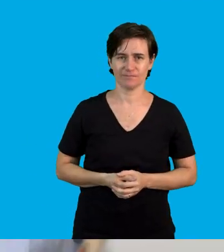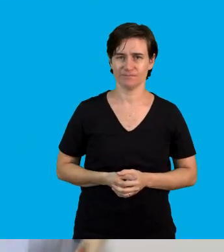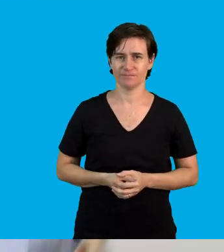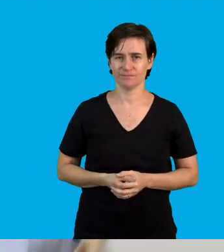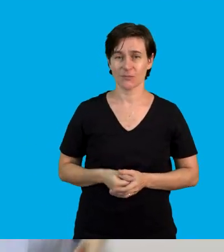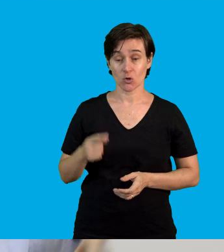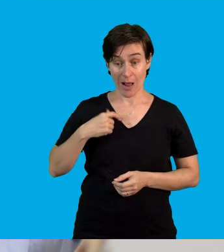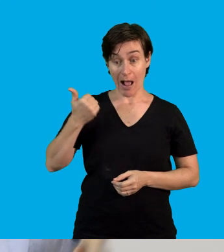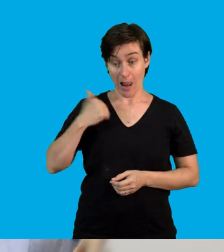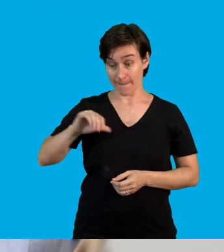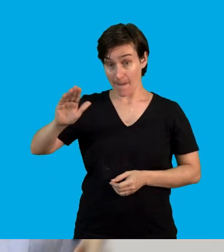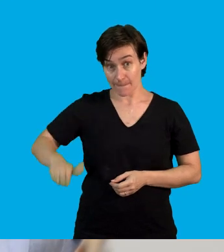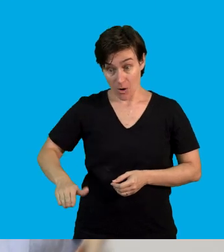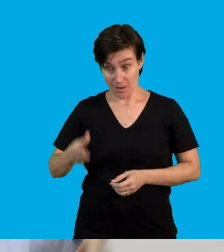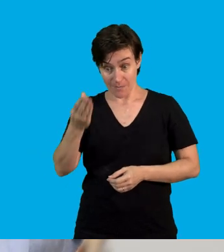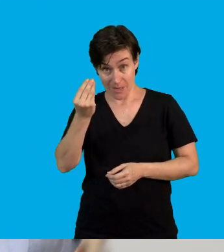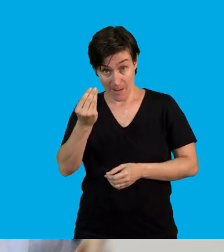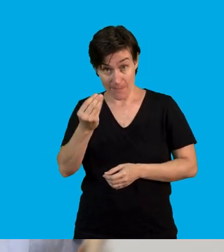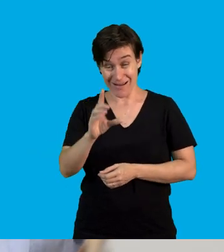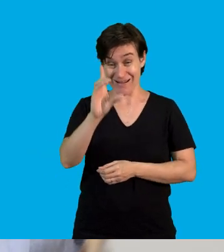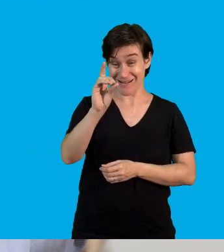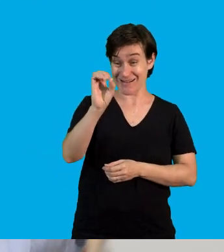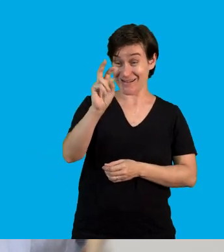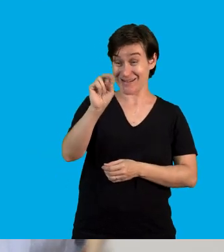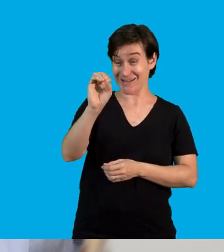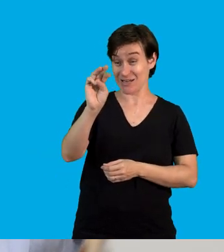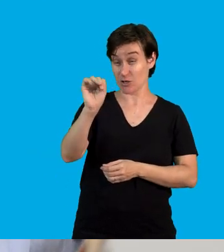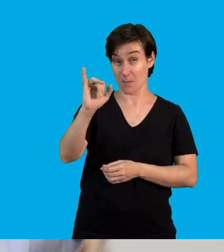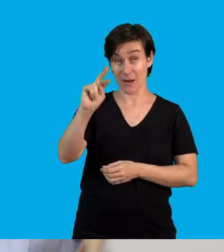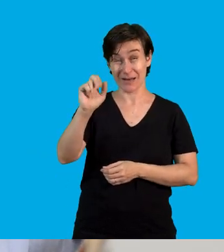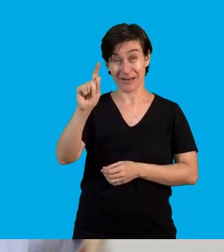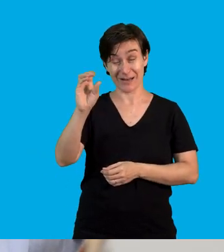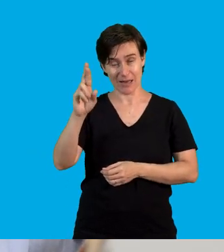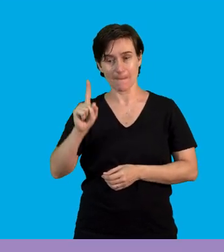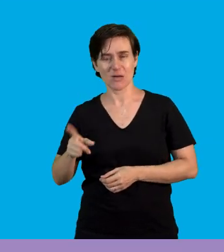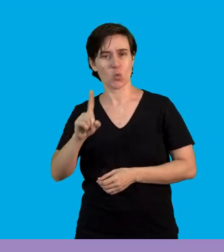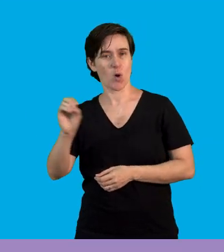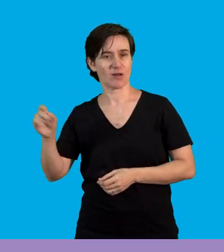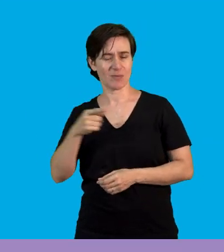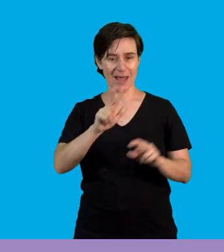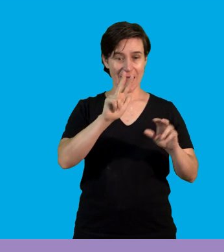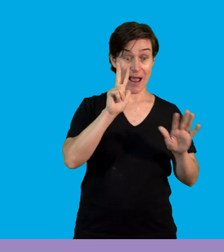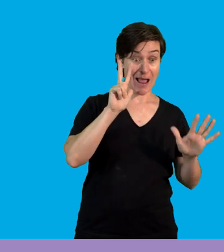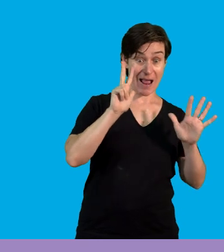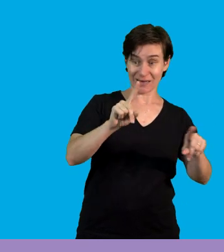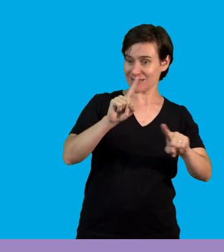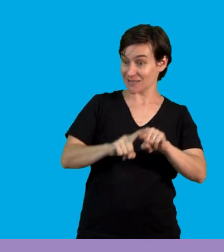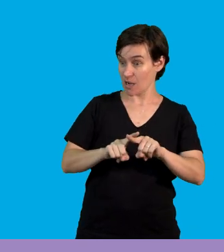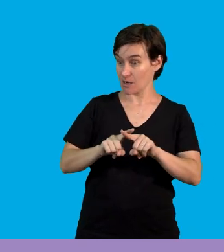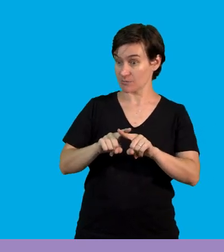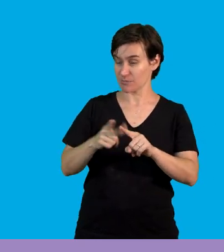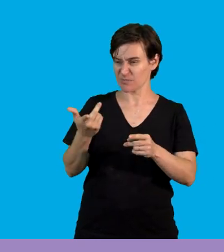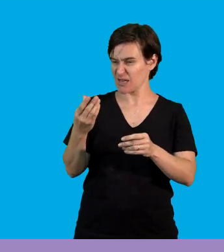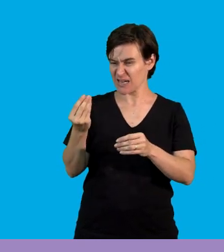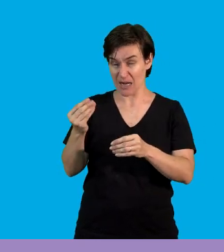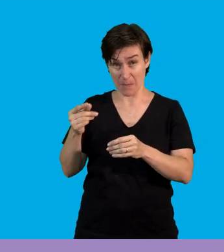find a denominator that is 100 in order to convert it to a percentage. So in this instant, we need to